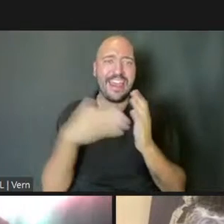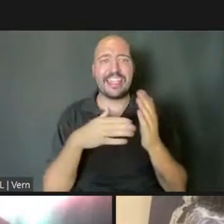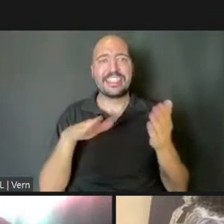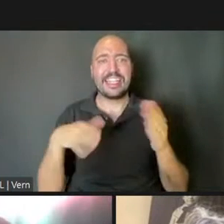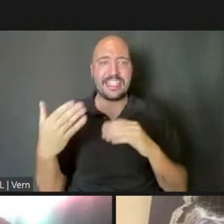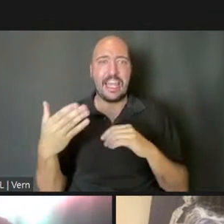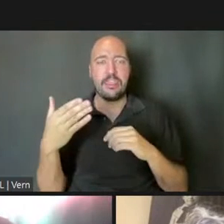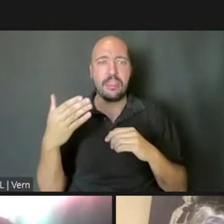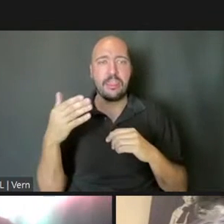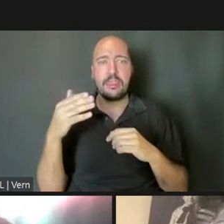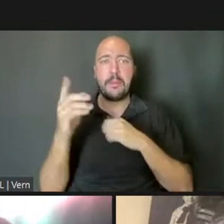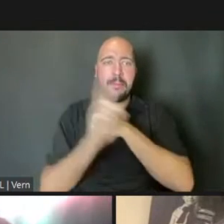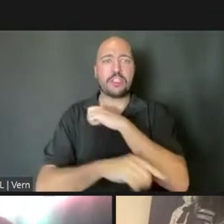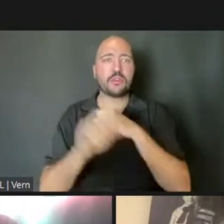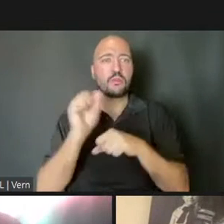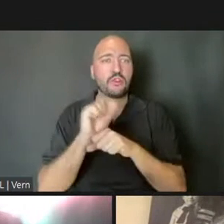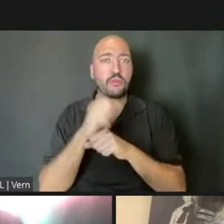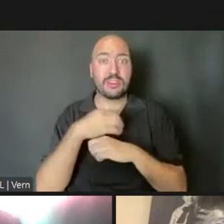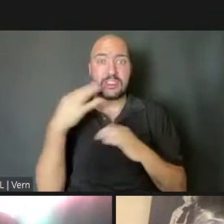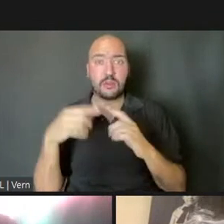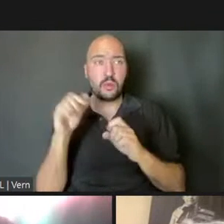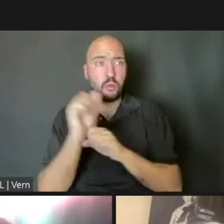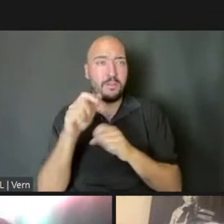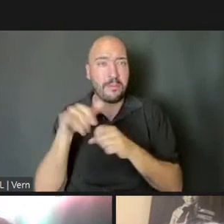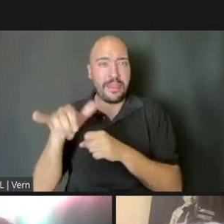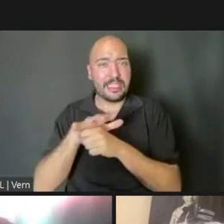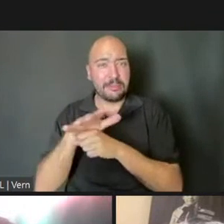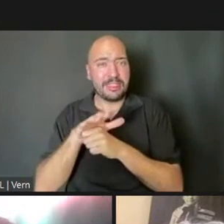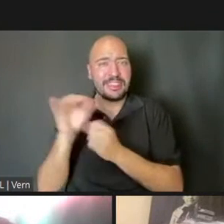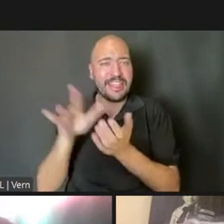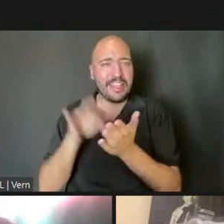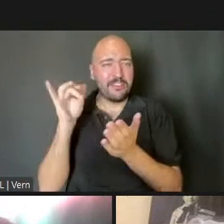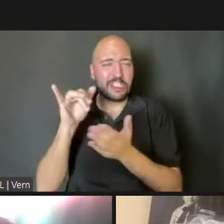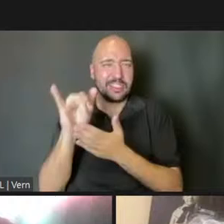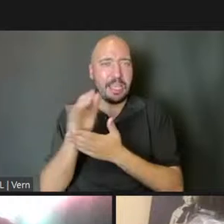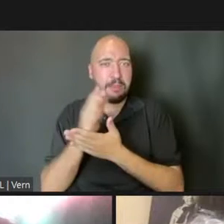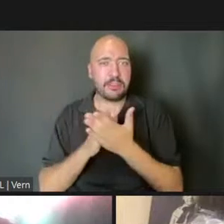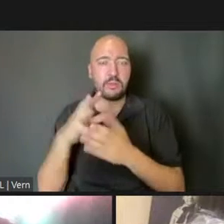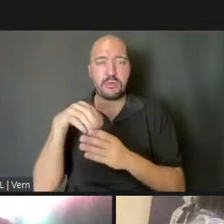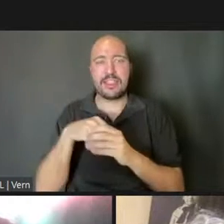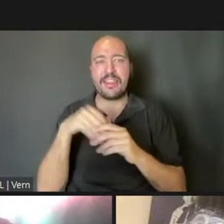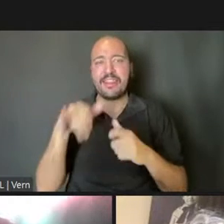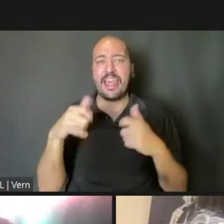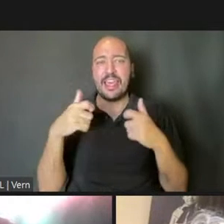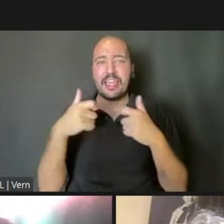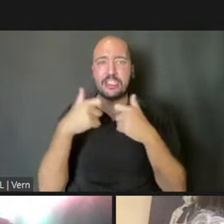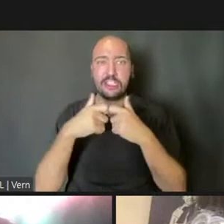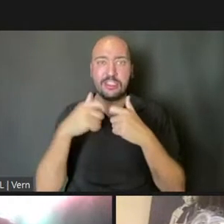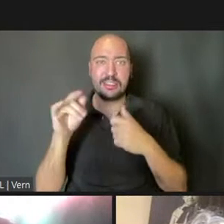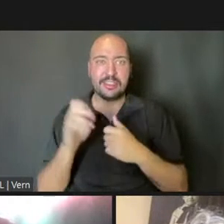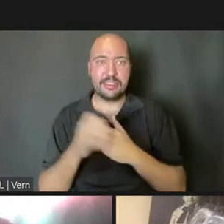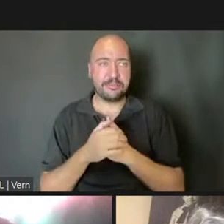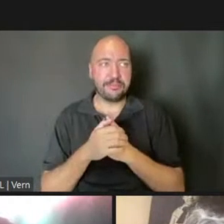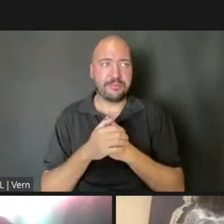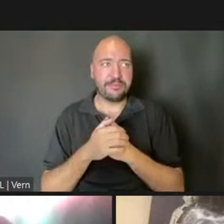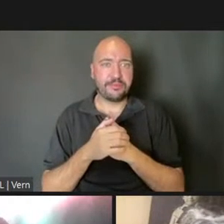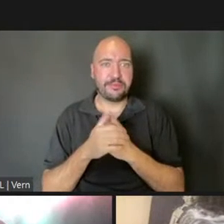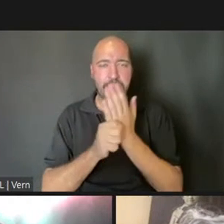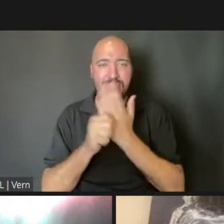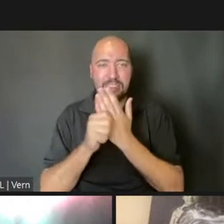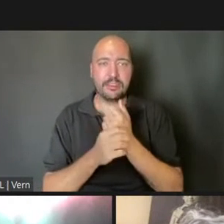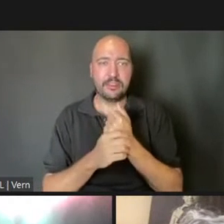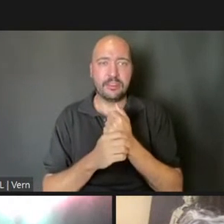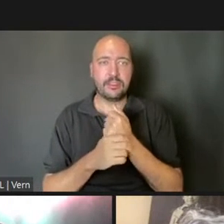penalty work. So I decided to work from that space and leverage that asset within this digital zine. I hope that